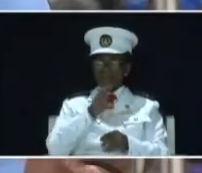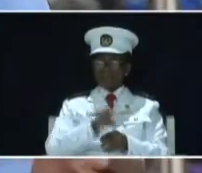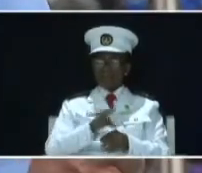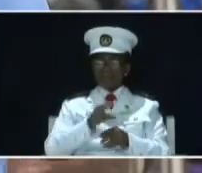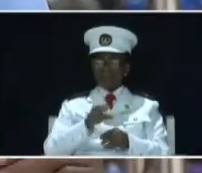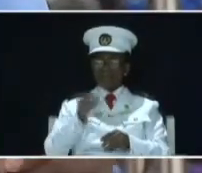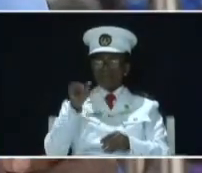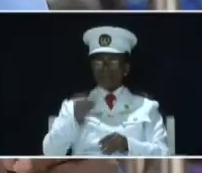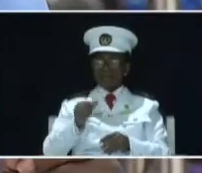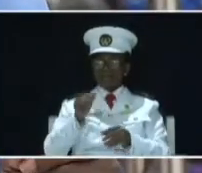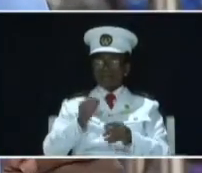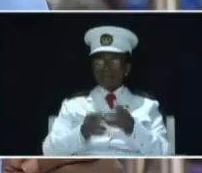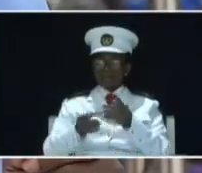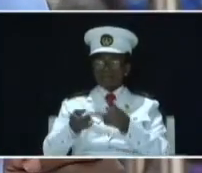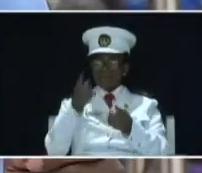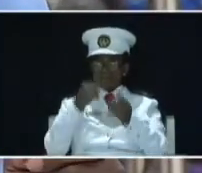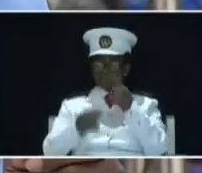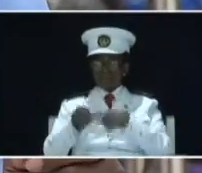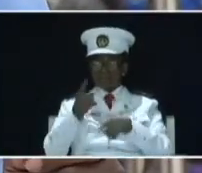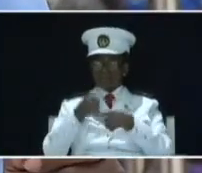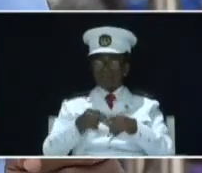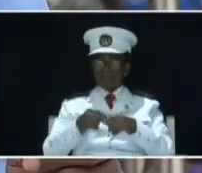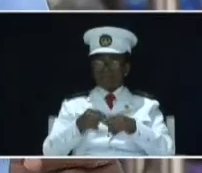They come